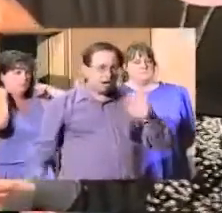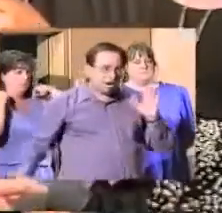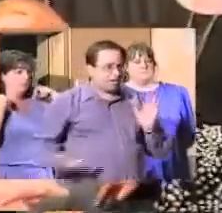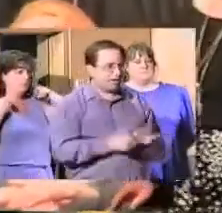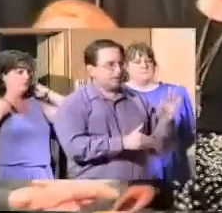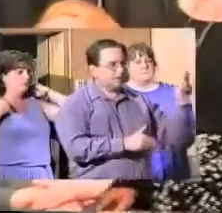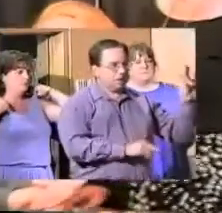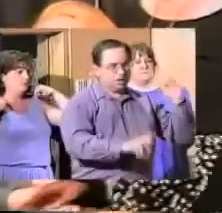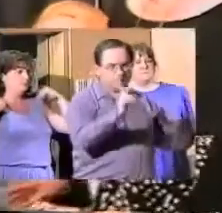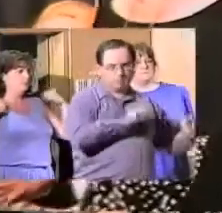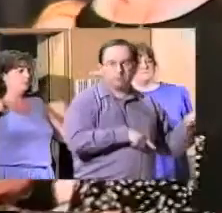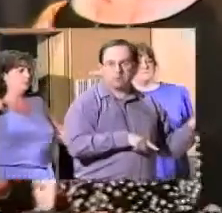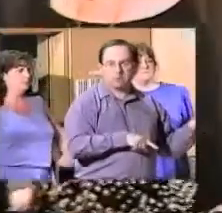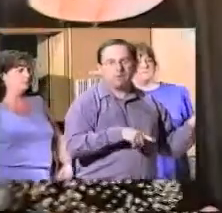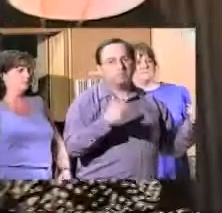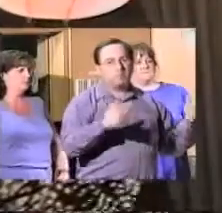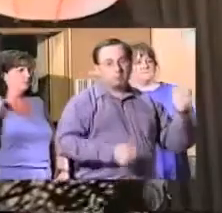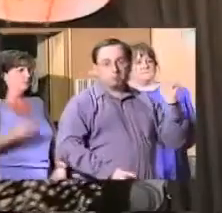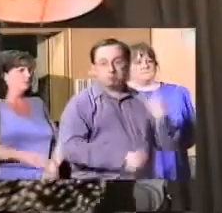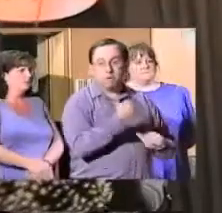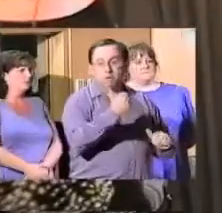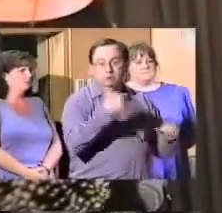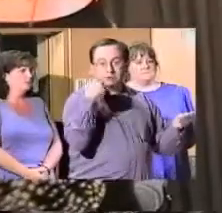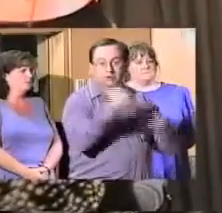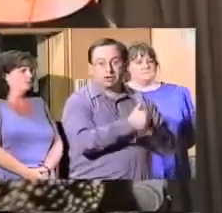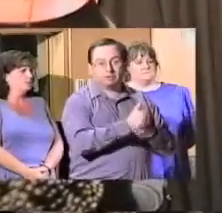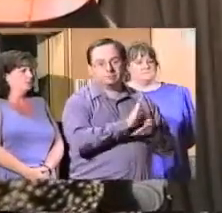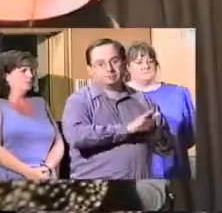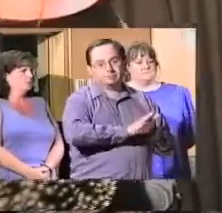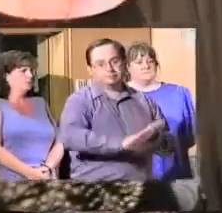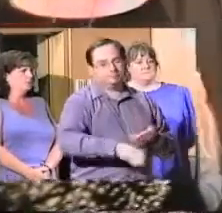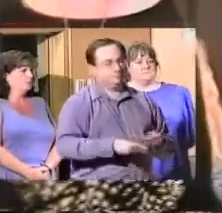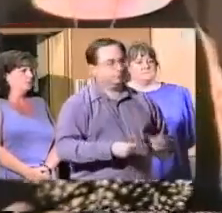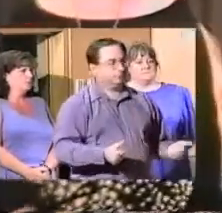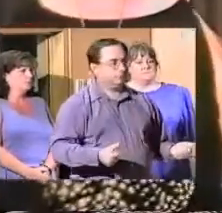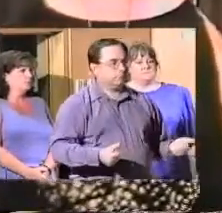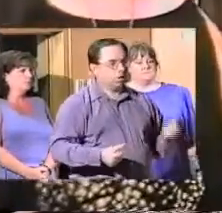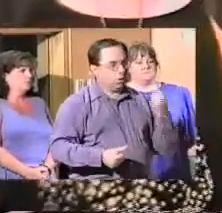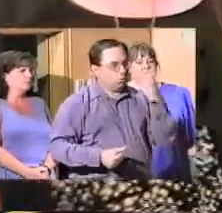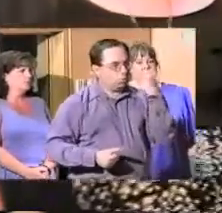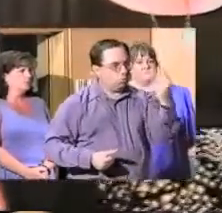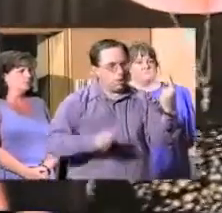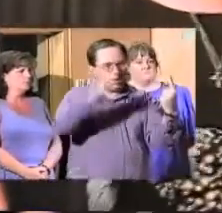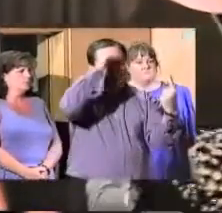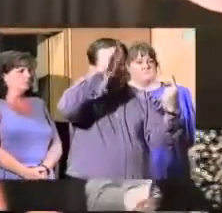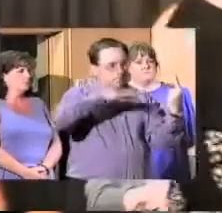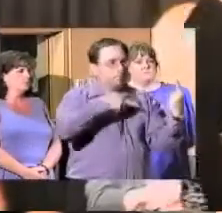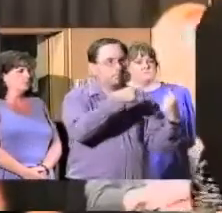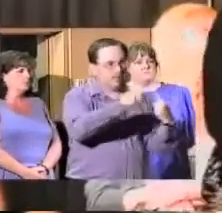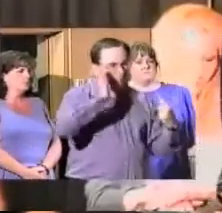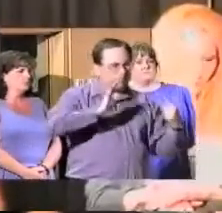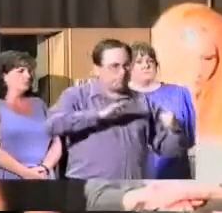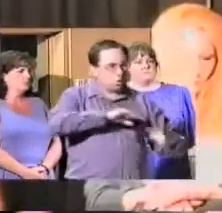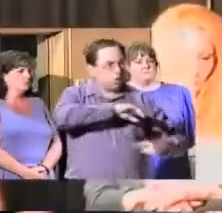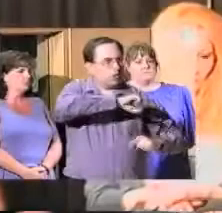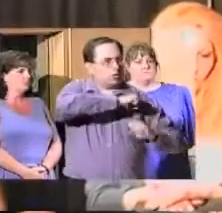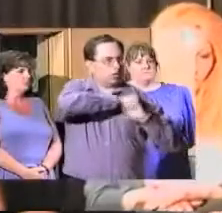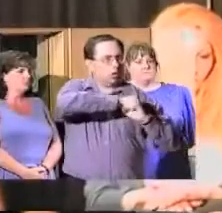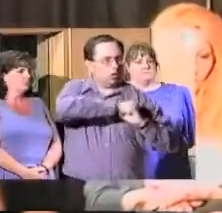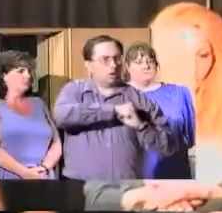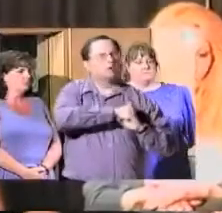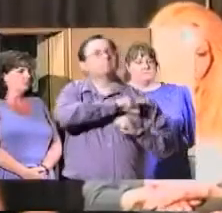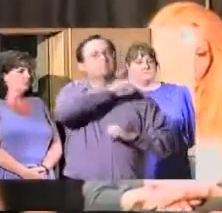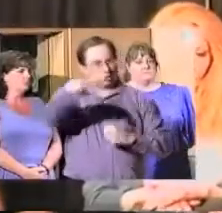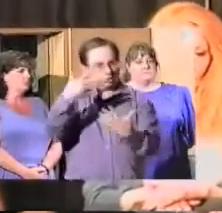9 individuals. However, most of the charges were stayed. Only one man, a former guard, served